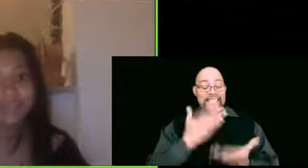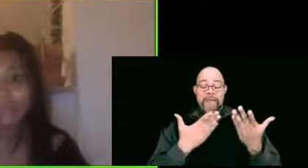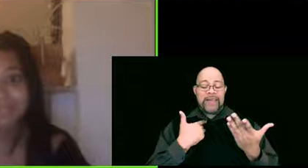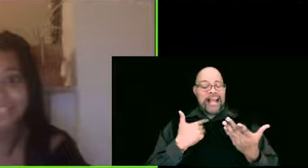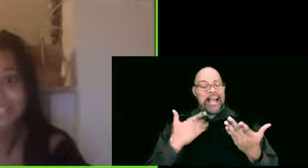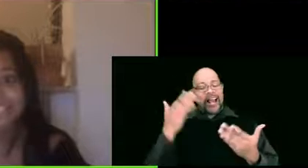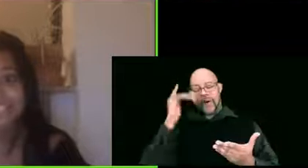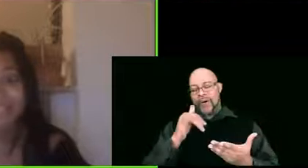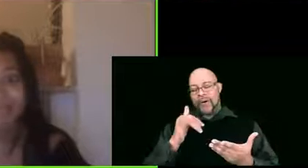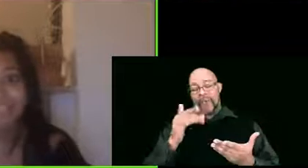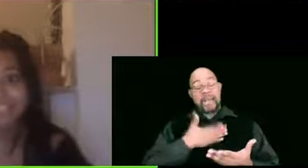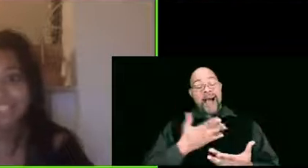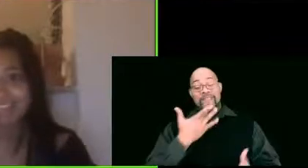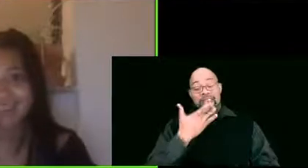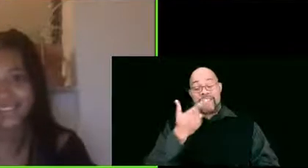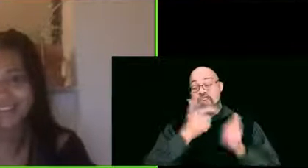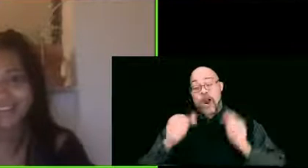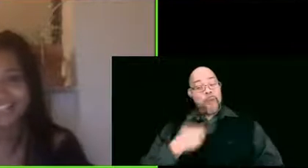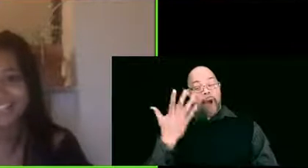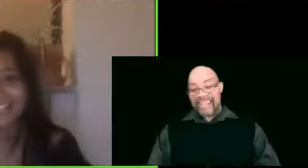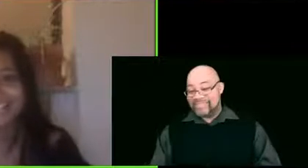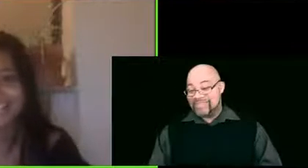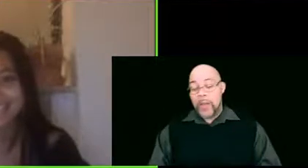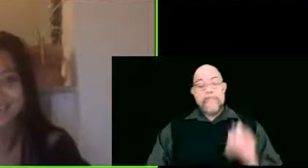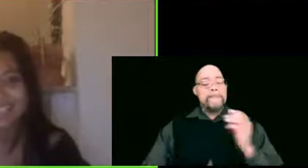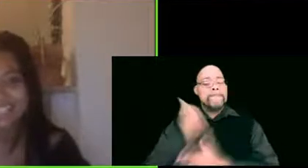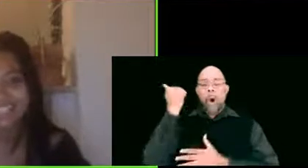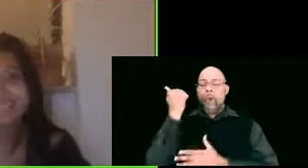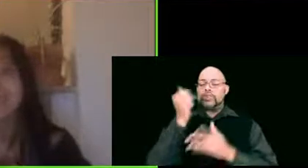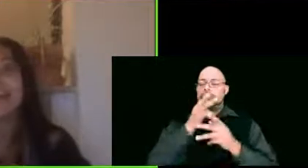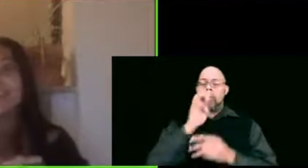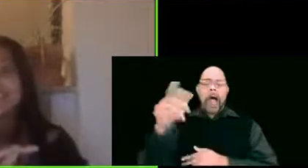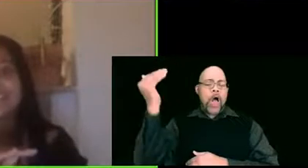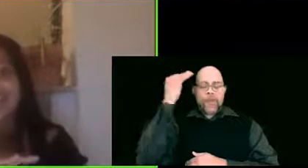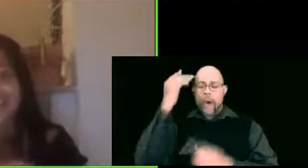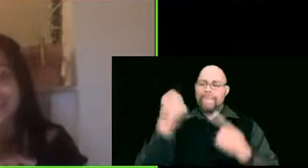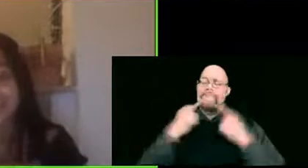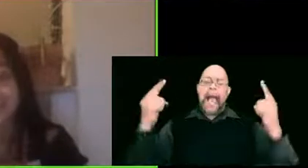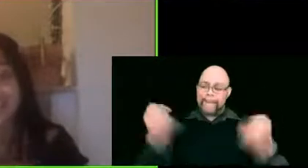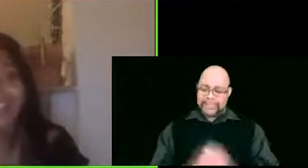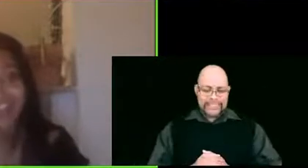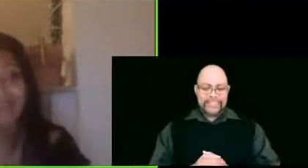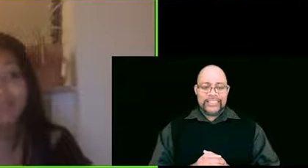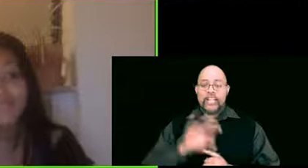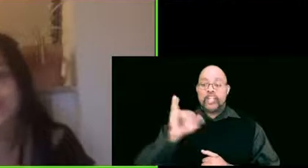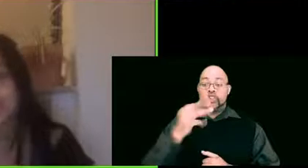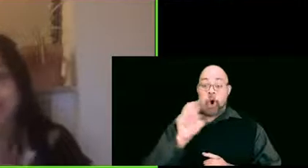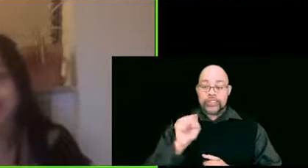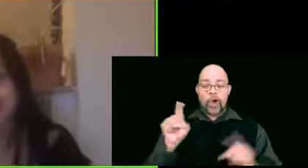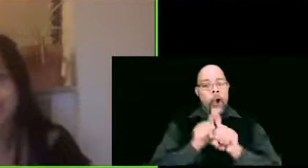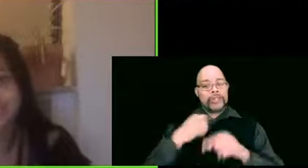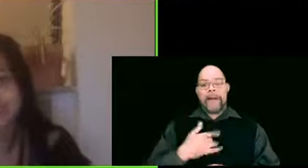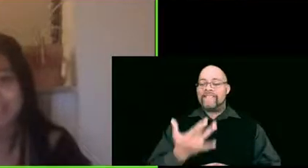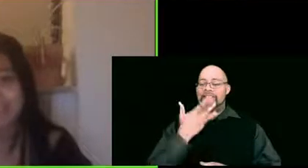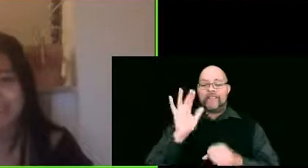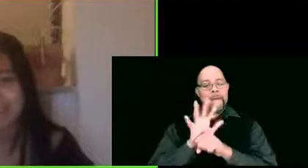afraid I'm a complete cliche. My favorite is the great white shark. It is the most well-known shark, as we all know. Jaws, I have